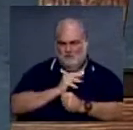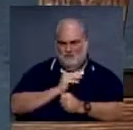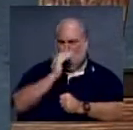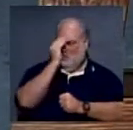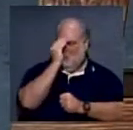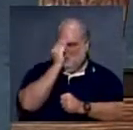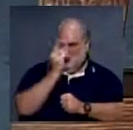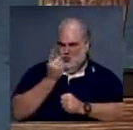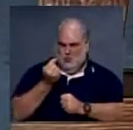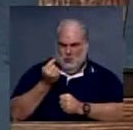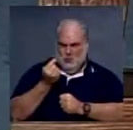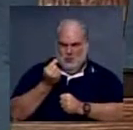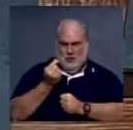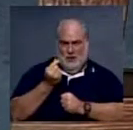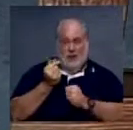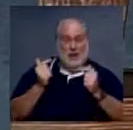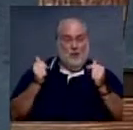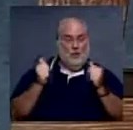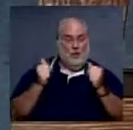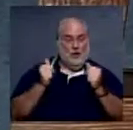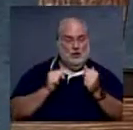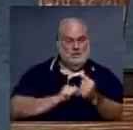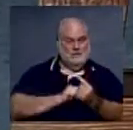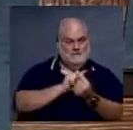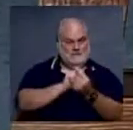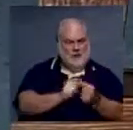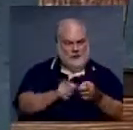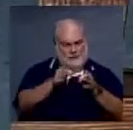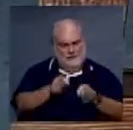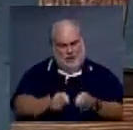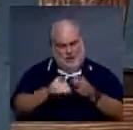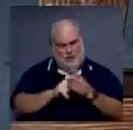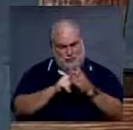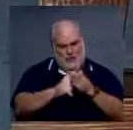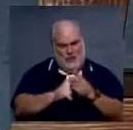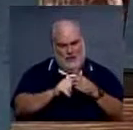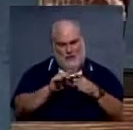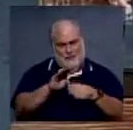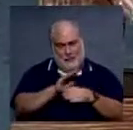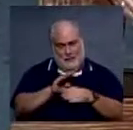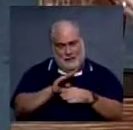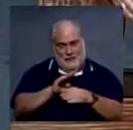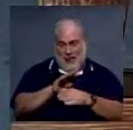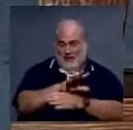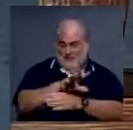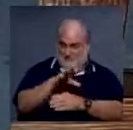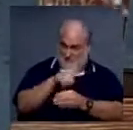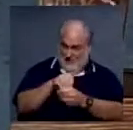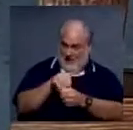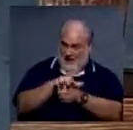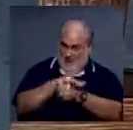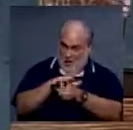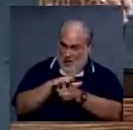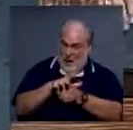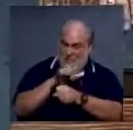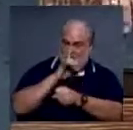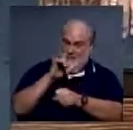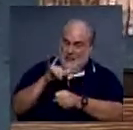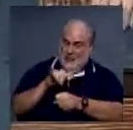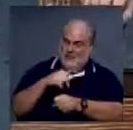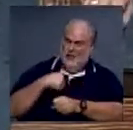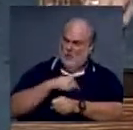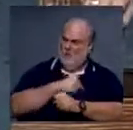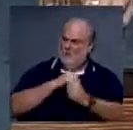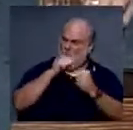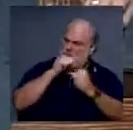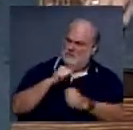do. And when you're looking at someone that's starting a business, especially, I think, in an area like this that we take great pride